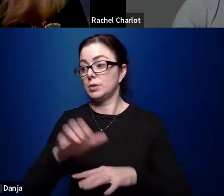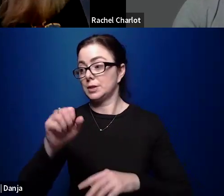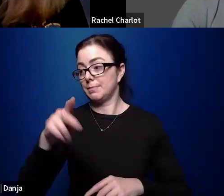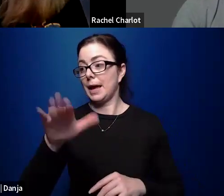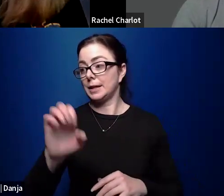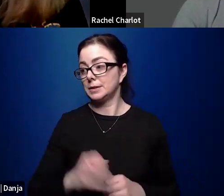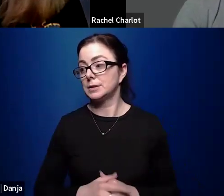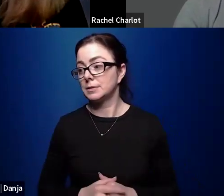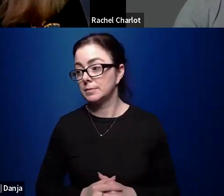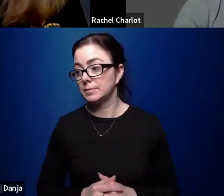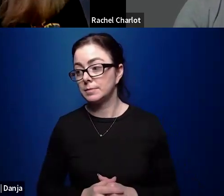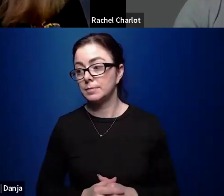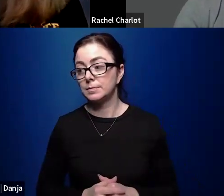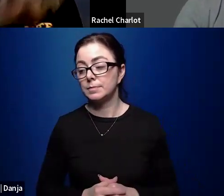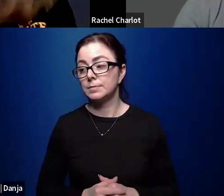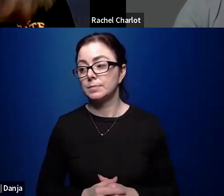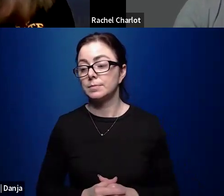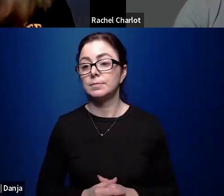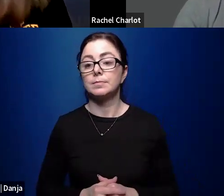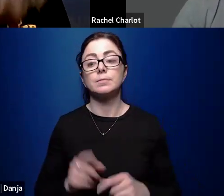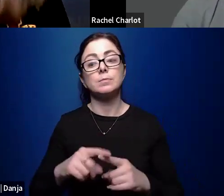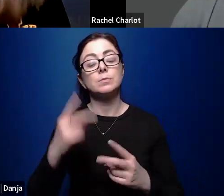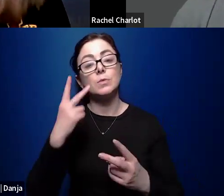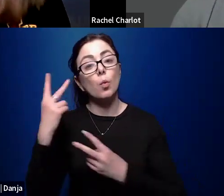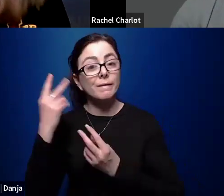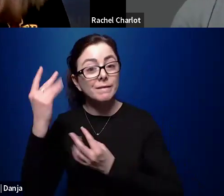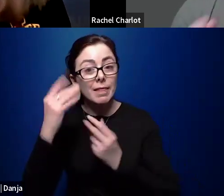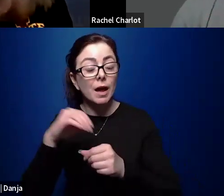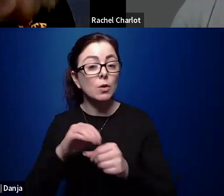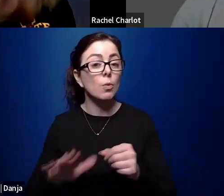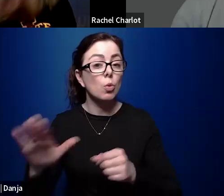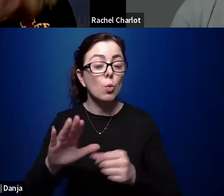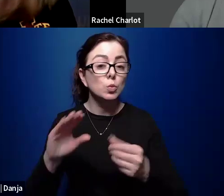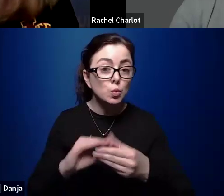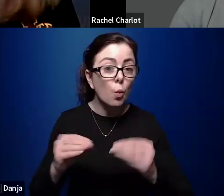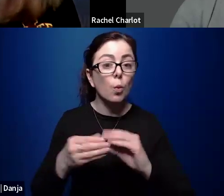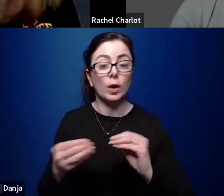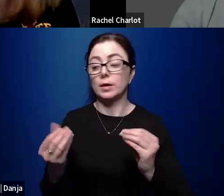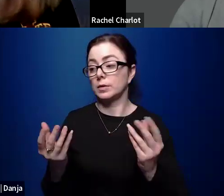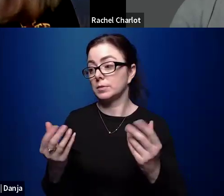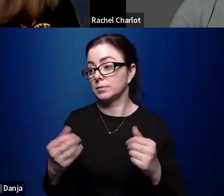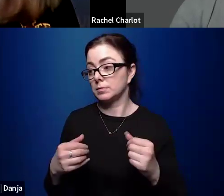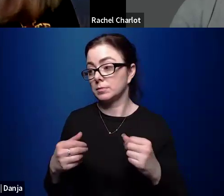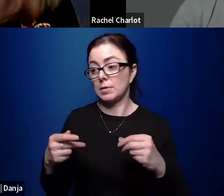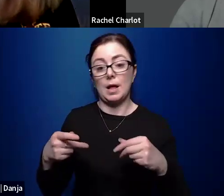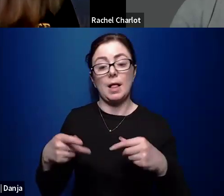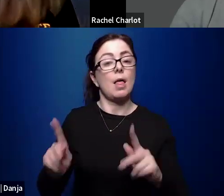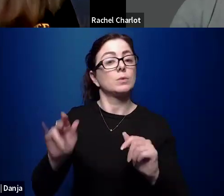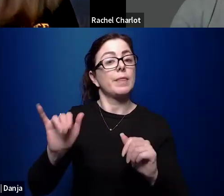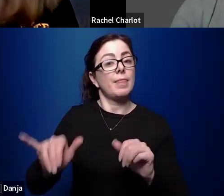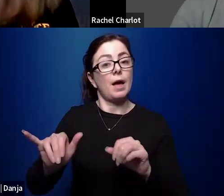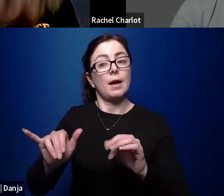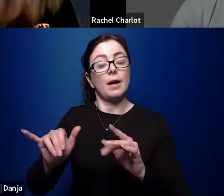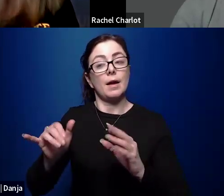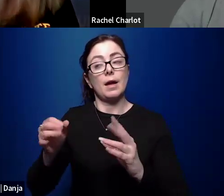make connections, to reflect on their story, and allows that to emerge. And that's where we find the most